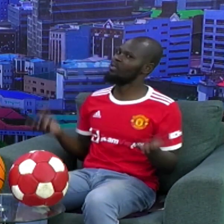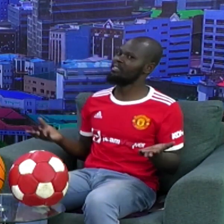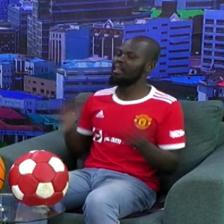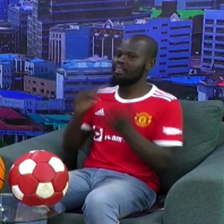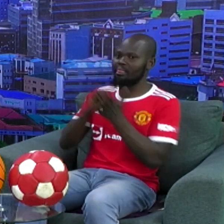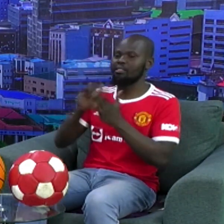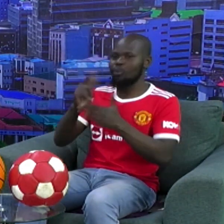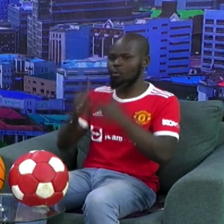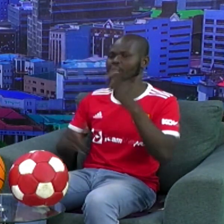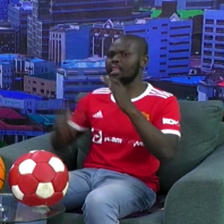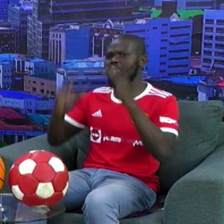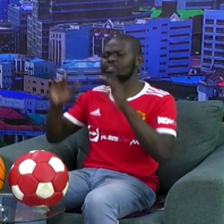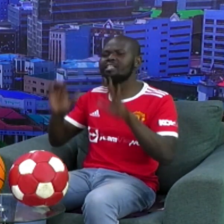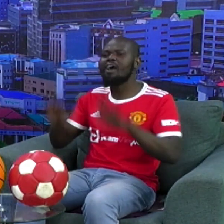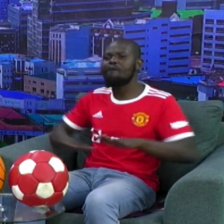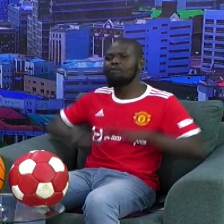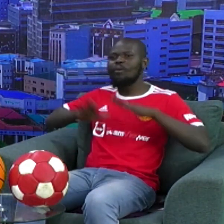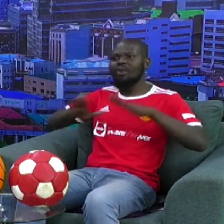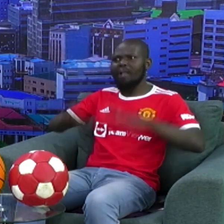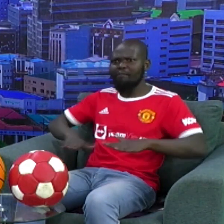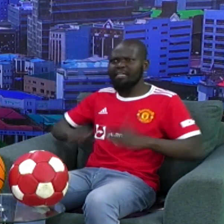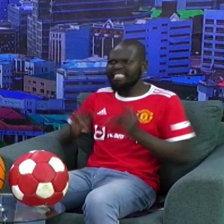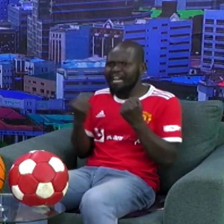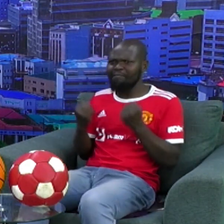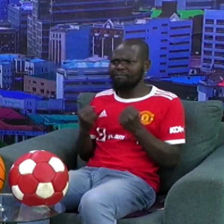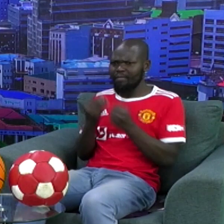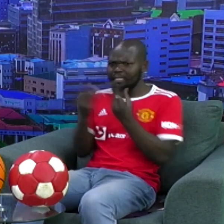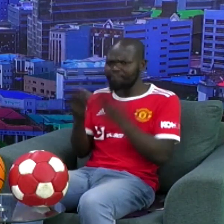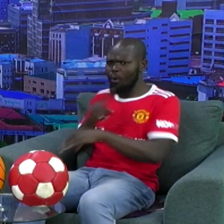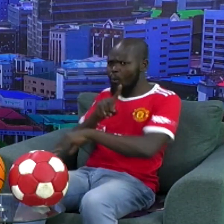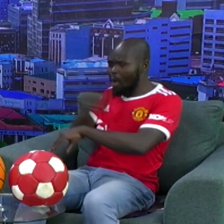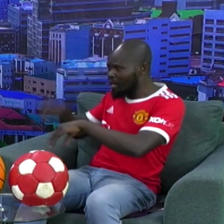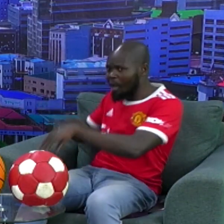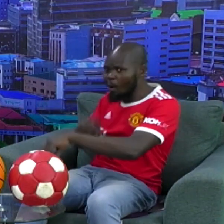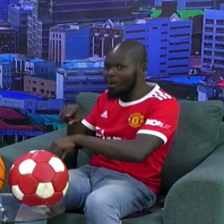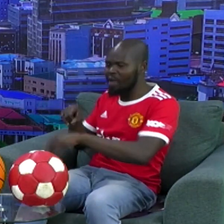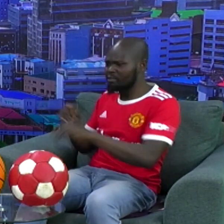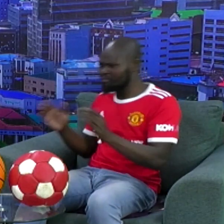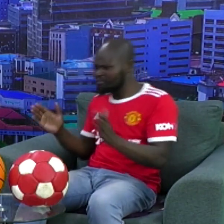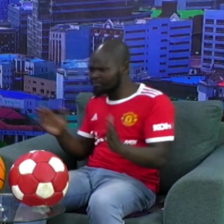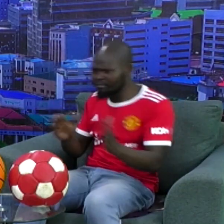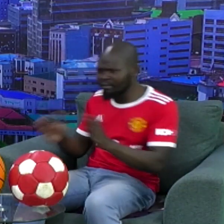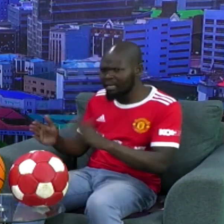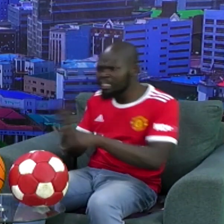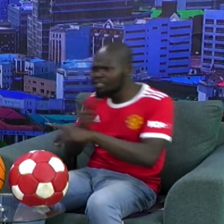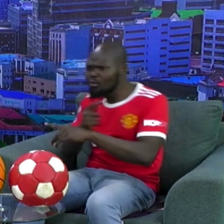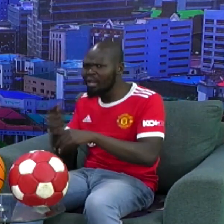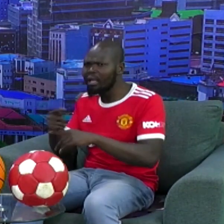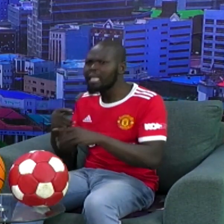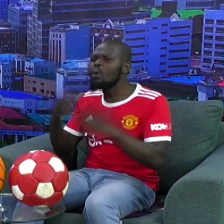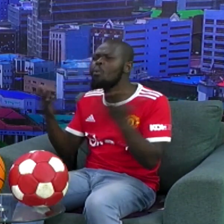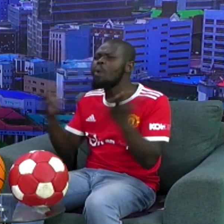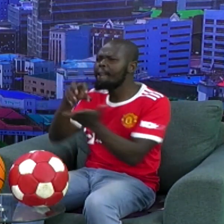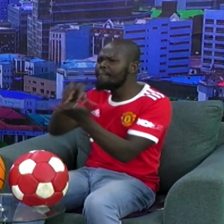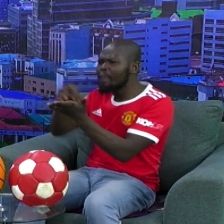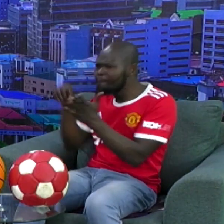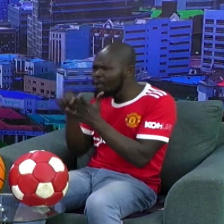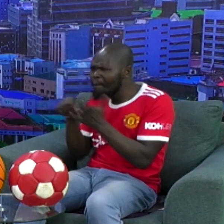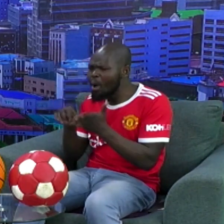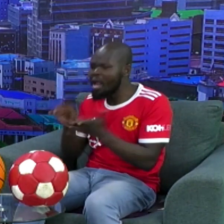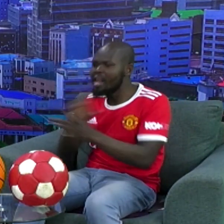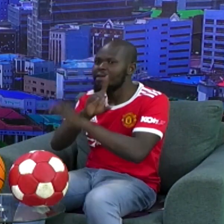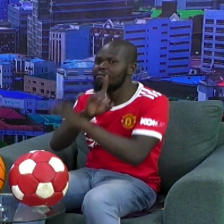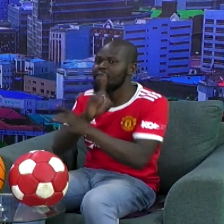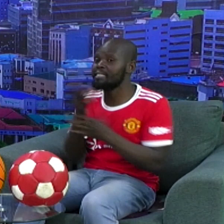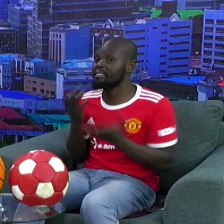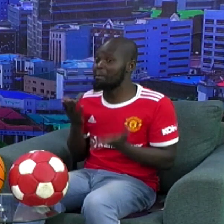there is no injuries at this point. They are not really. They are very careful whenever they are playing. As you can see how they